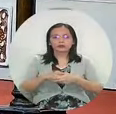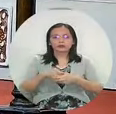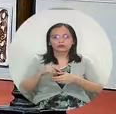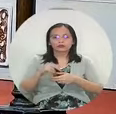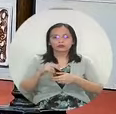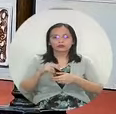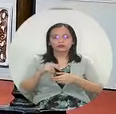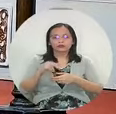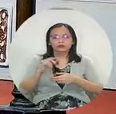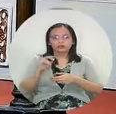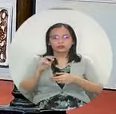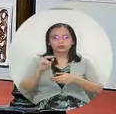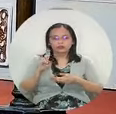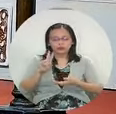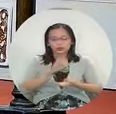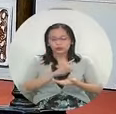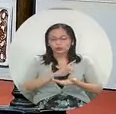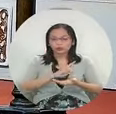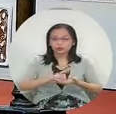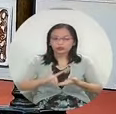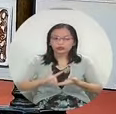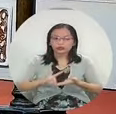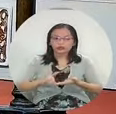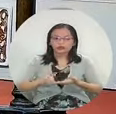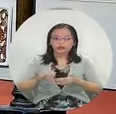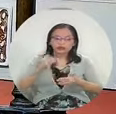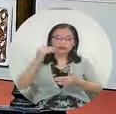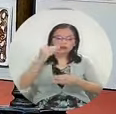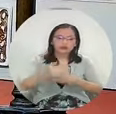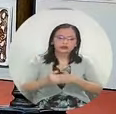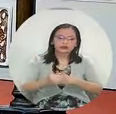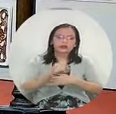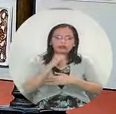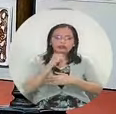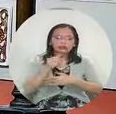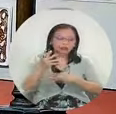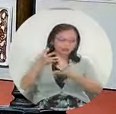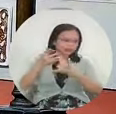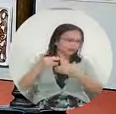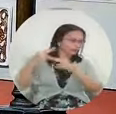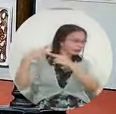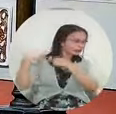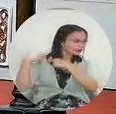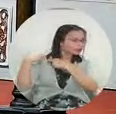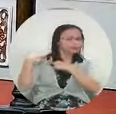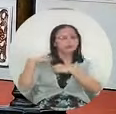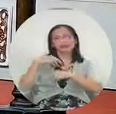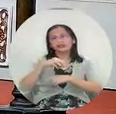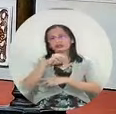2 weeks later, nikulap siya. Pastor, walang gud na ko, dawata ang kwan.